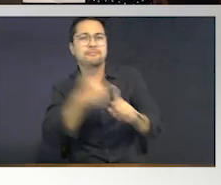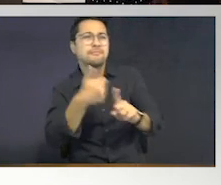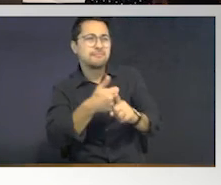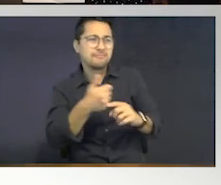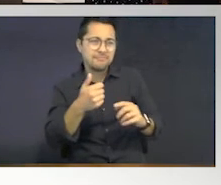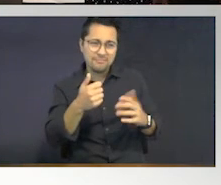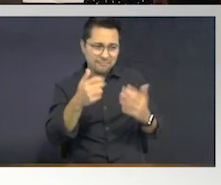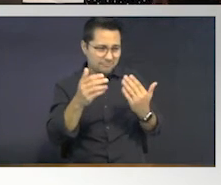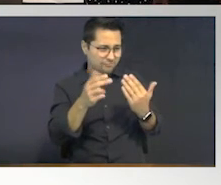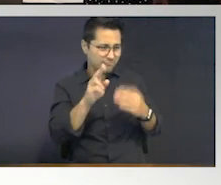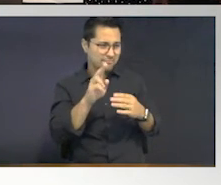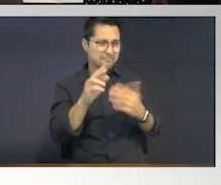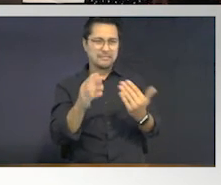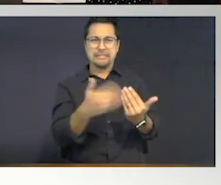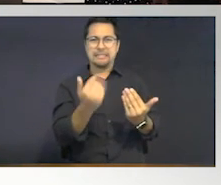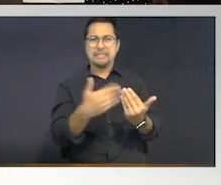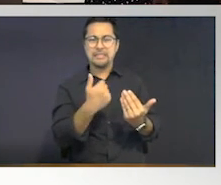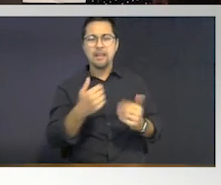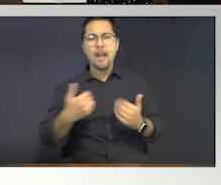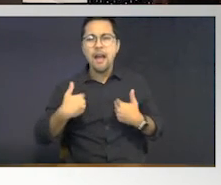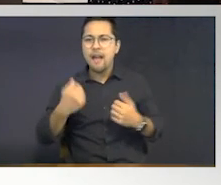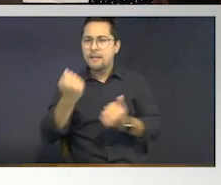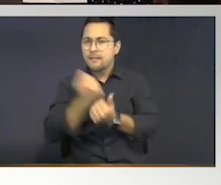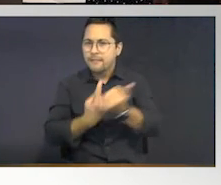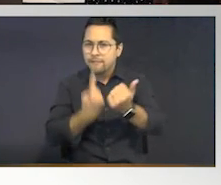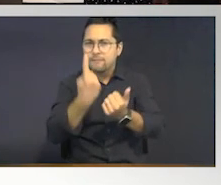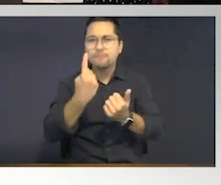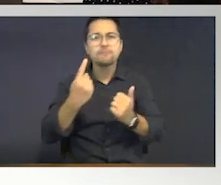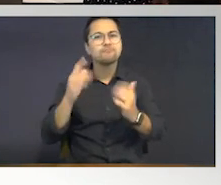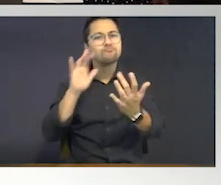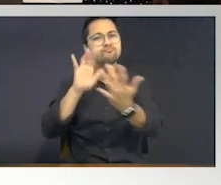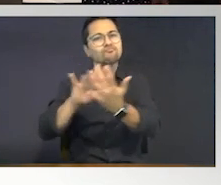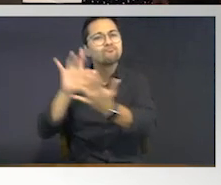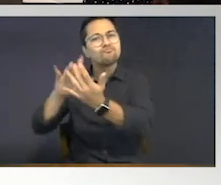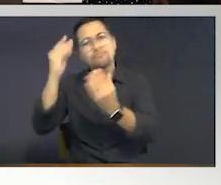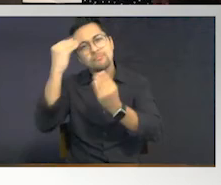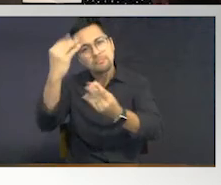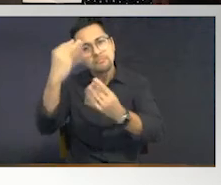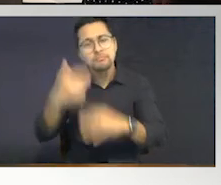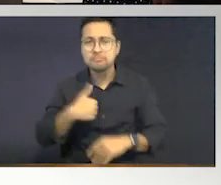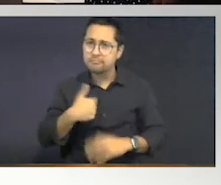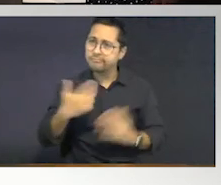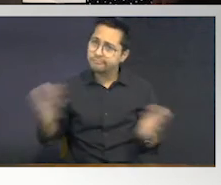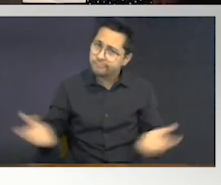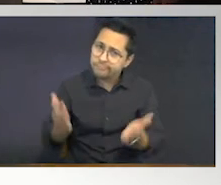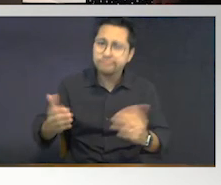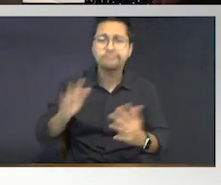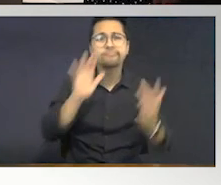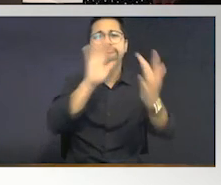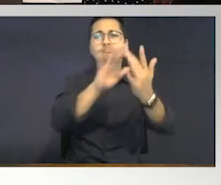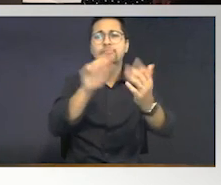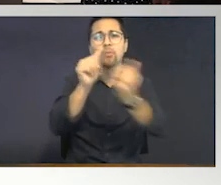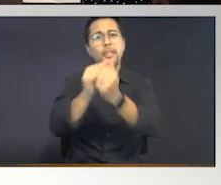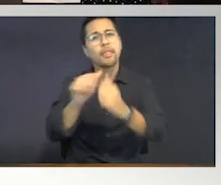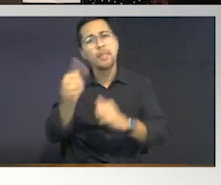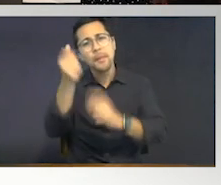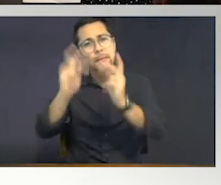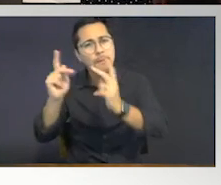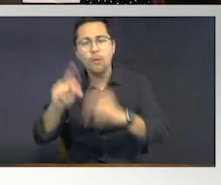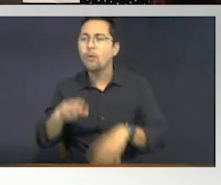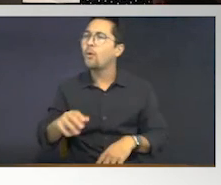It's got everybody's contact information. I encourage you to connect with other people. You know, every year I come to the Family